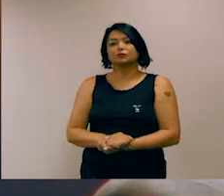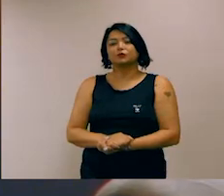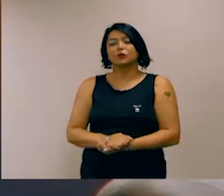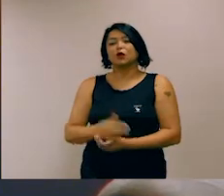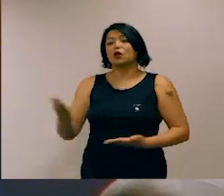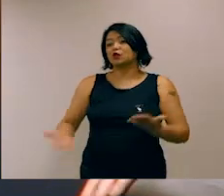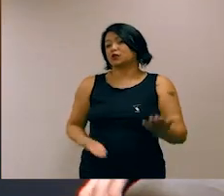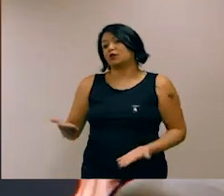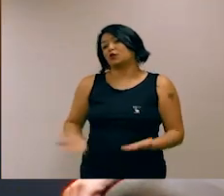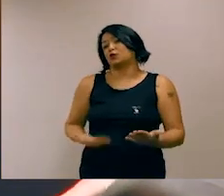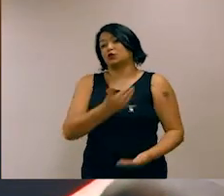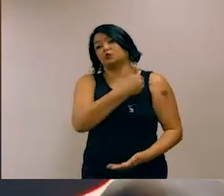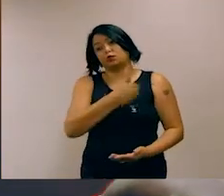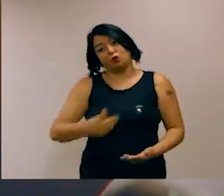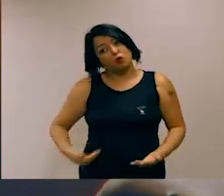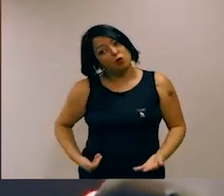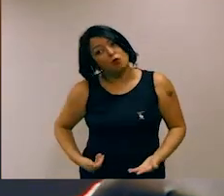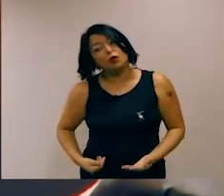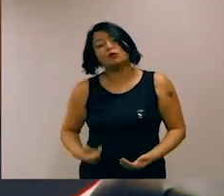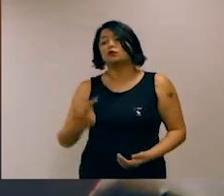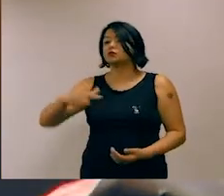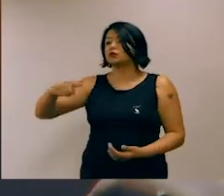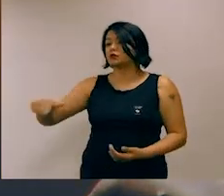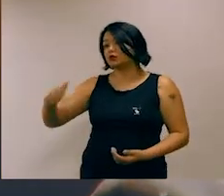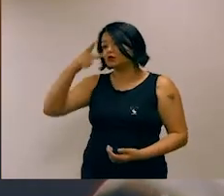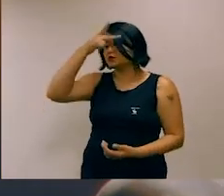lot of statistics, but